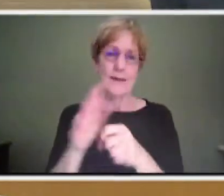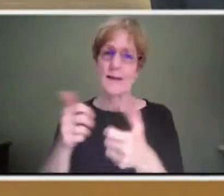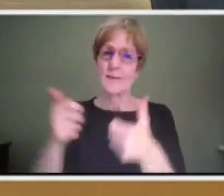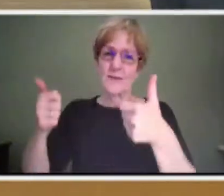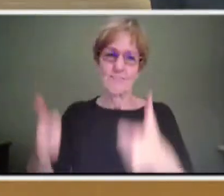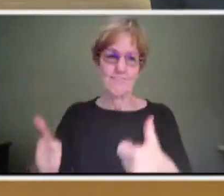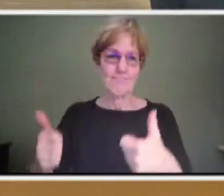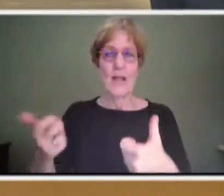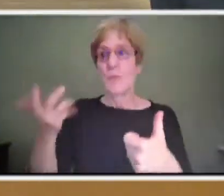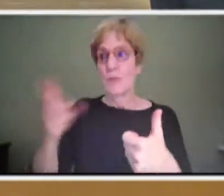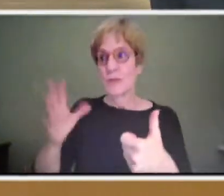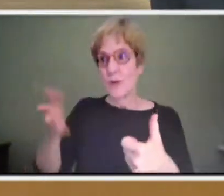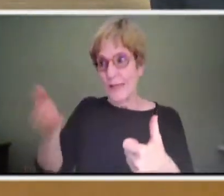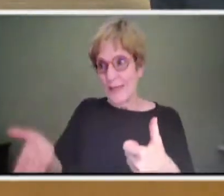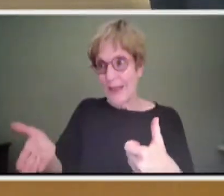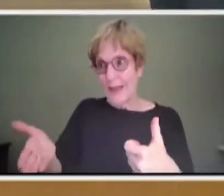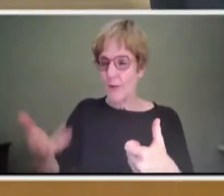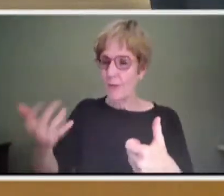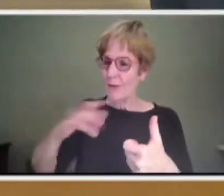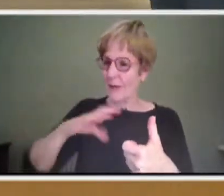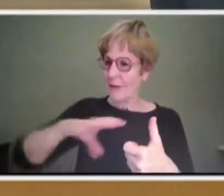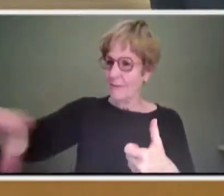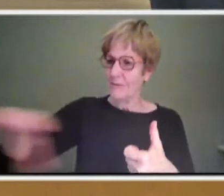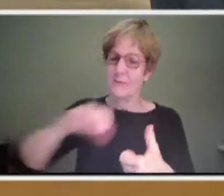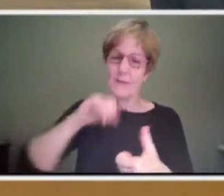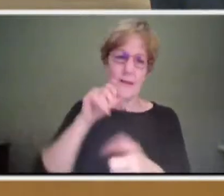existing between our properties.